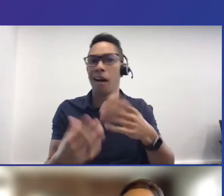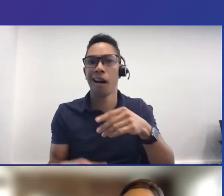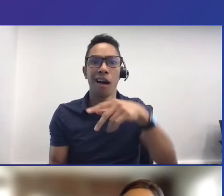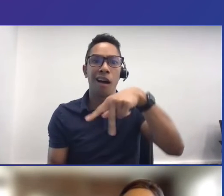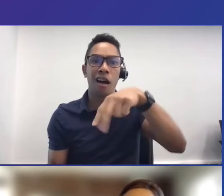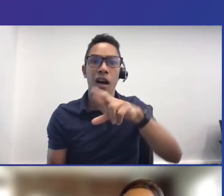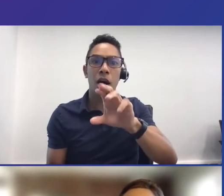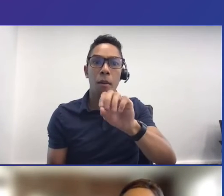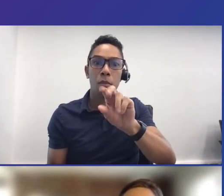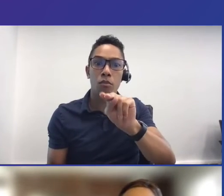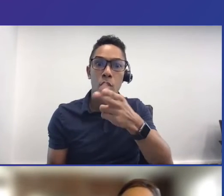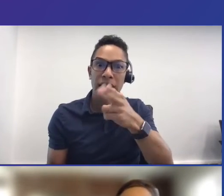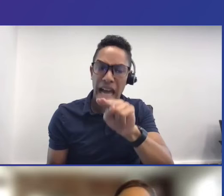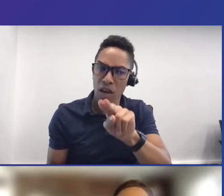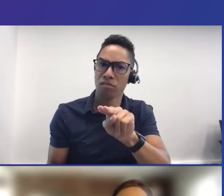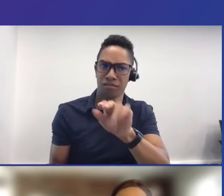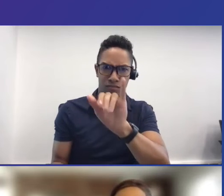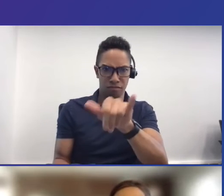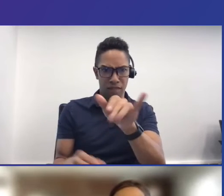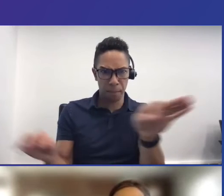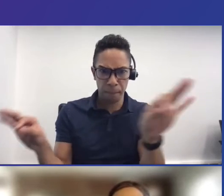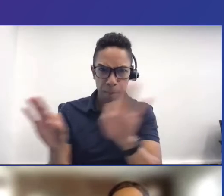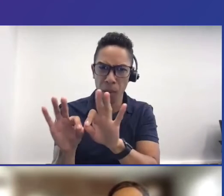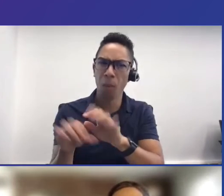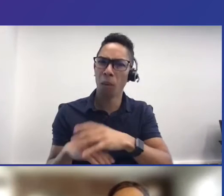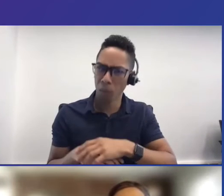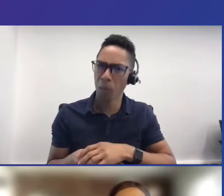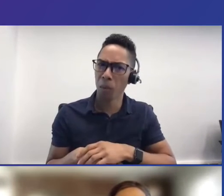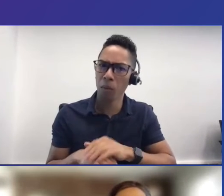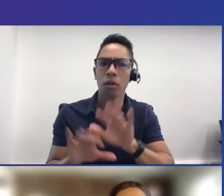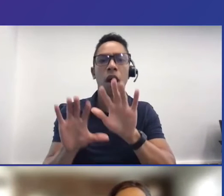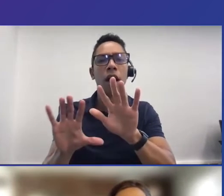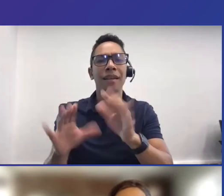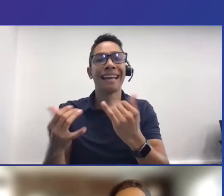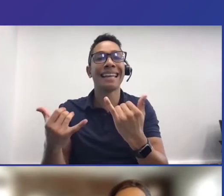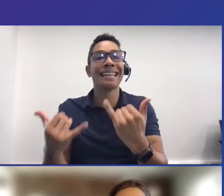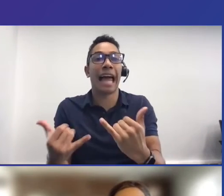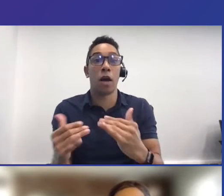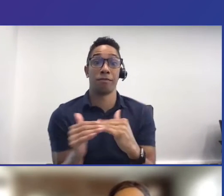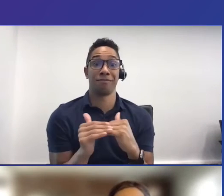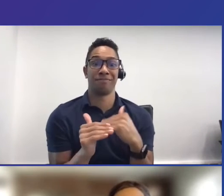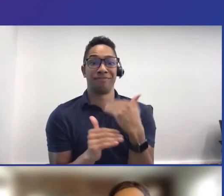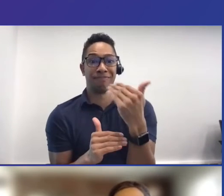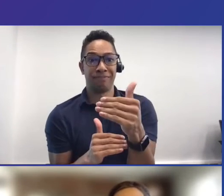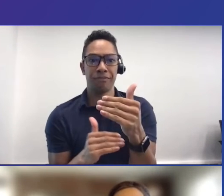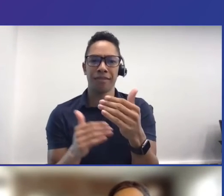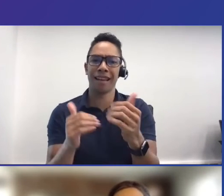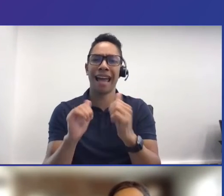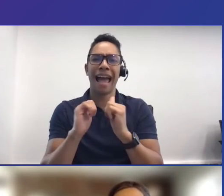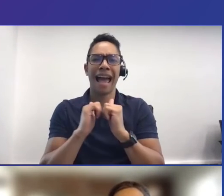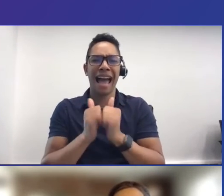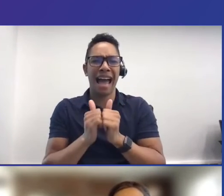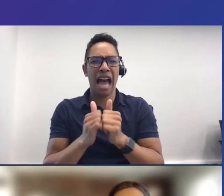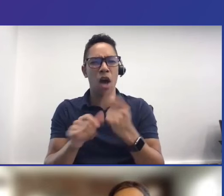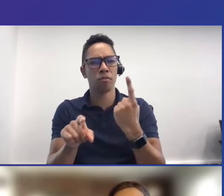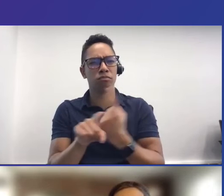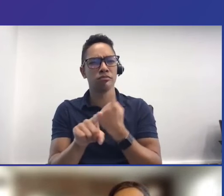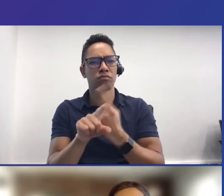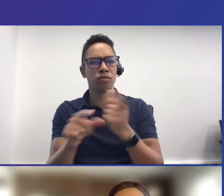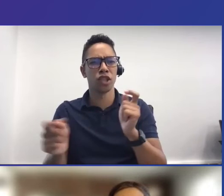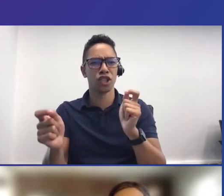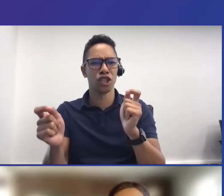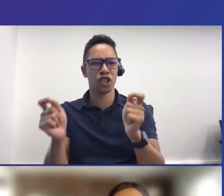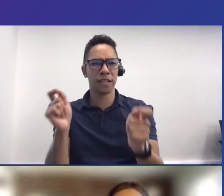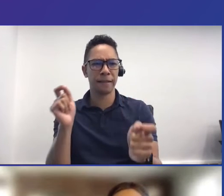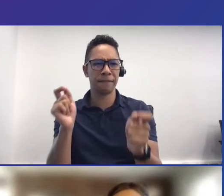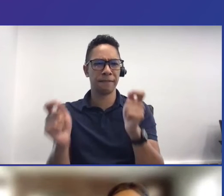I think that's important. But then how do we make necessary shifts in our